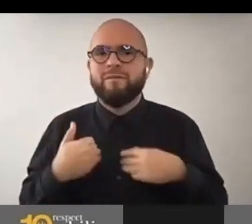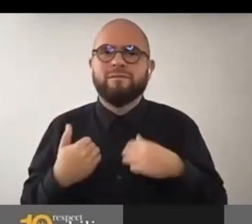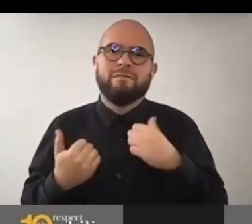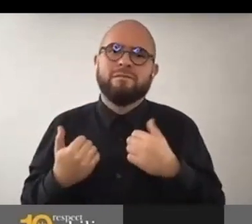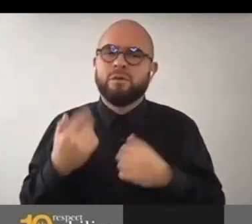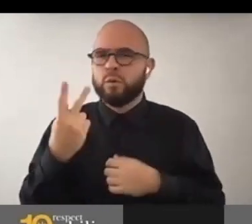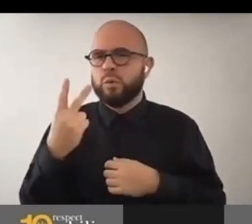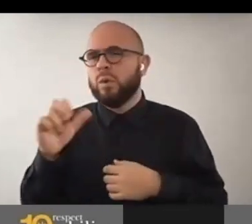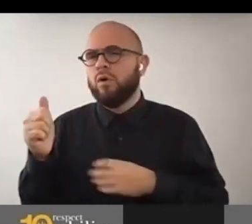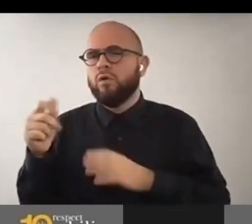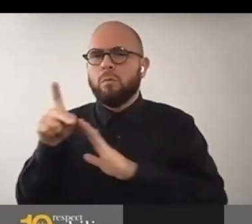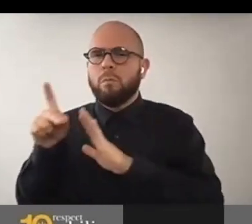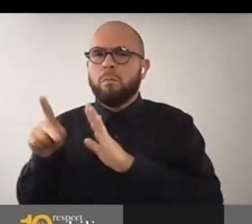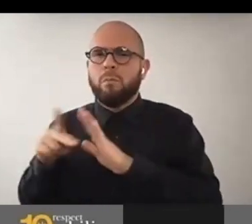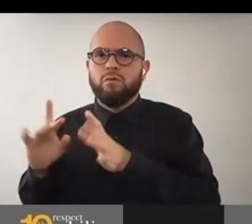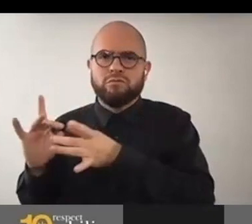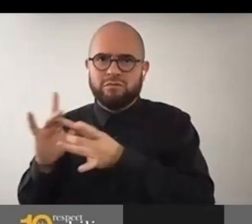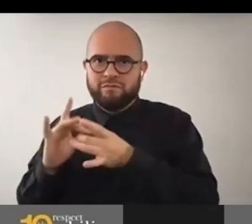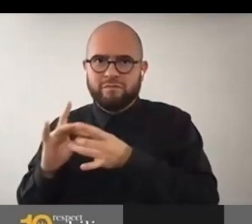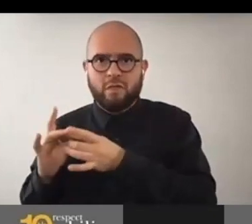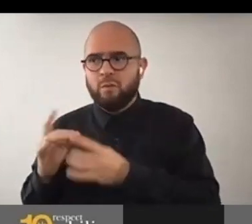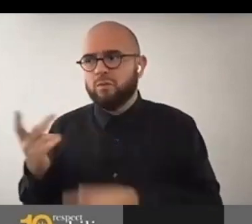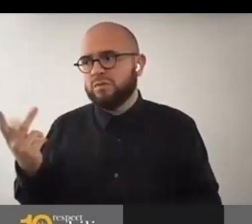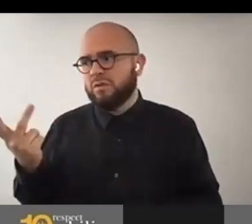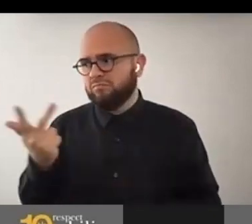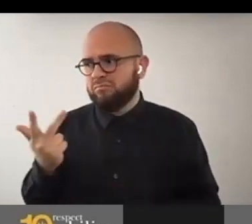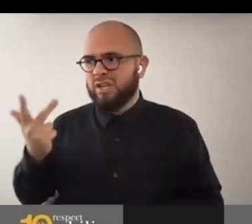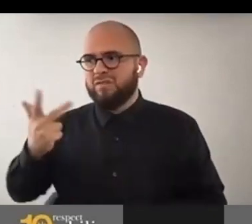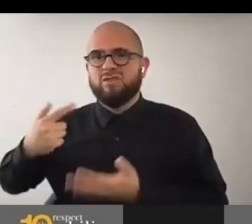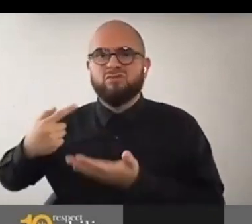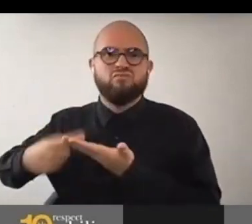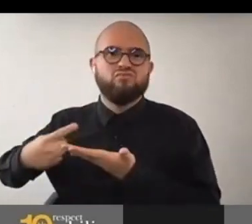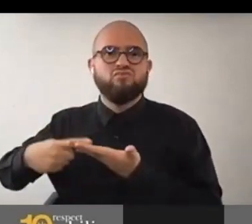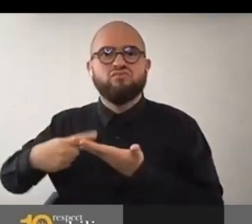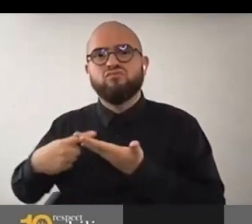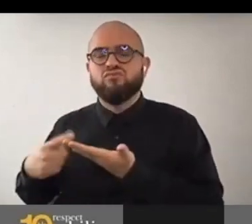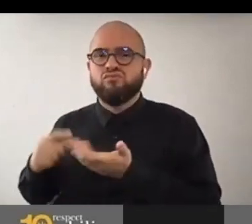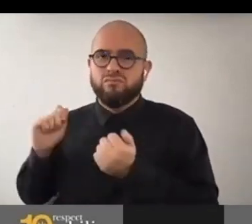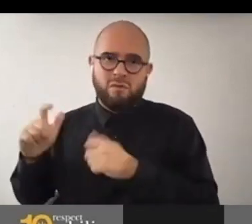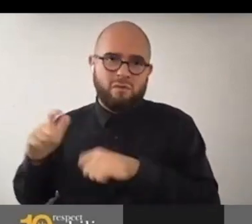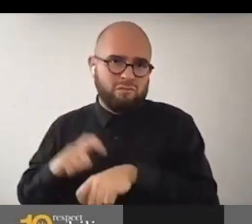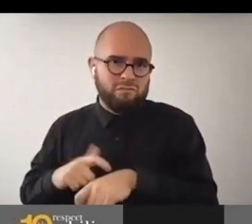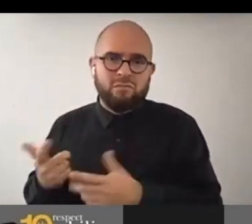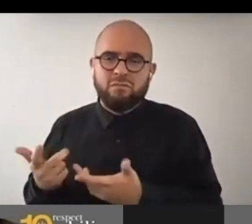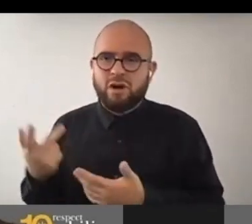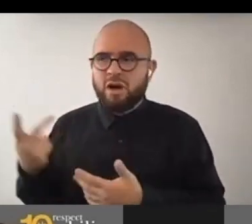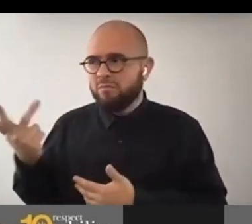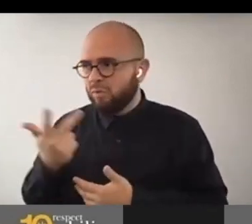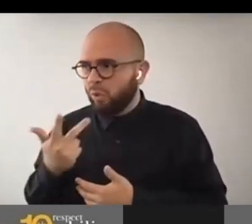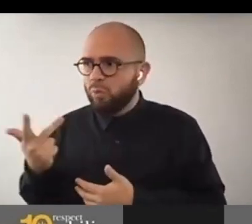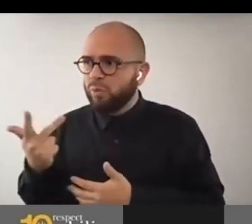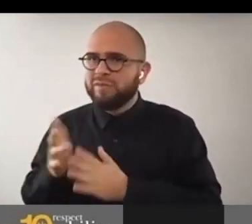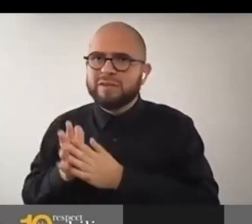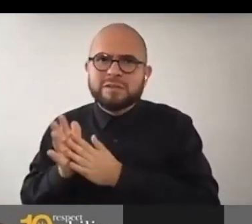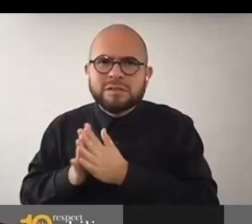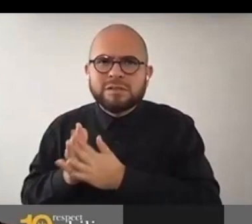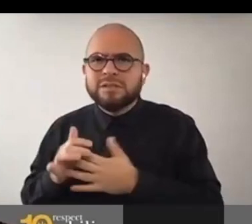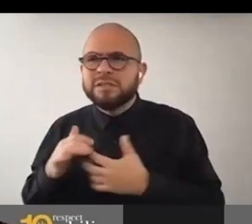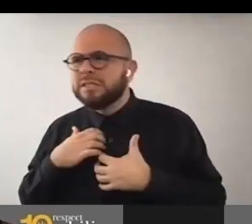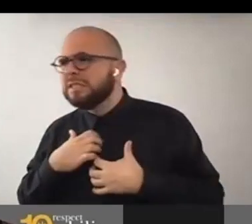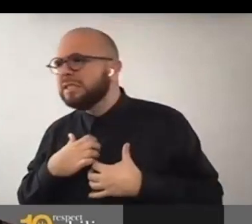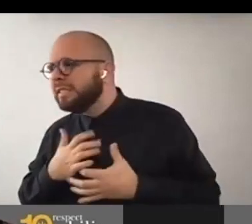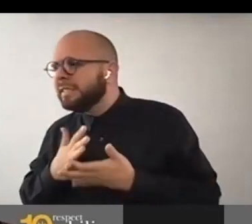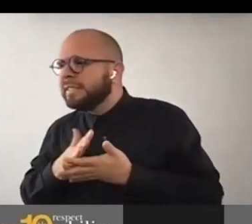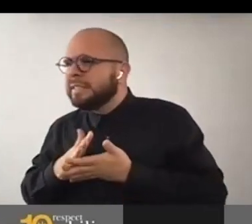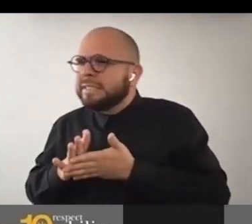we talk all the time, and we're all super passionate about things. And so when it's not a project